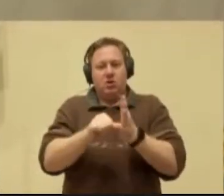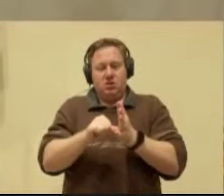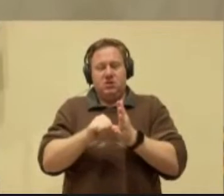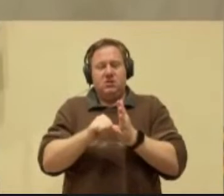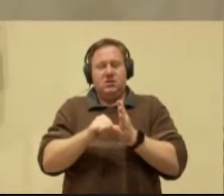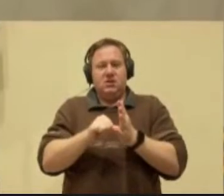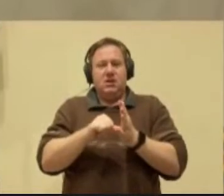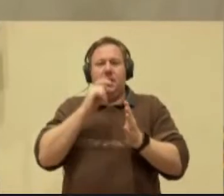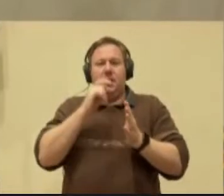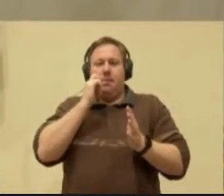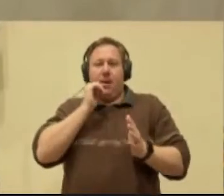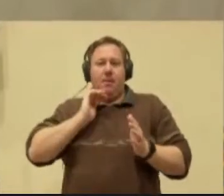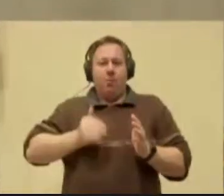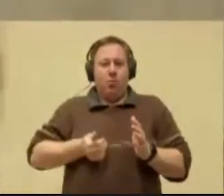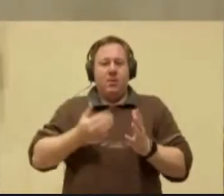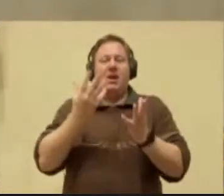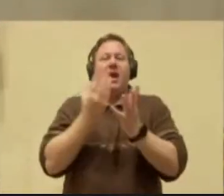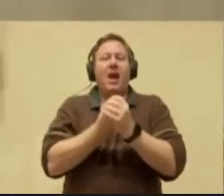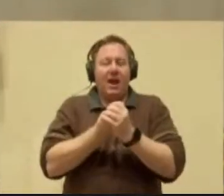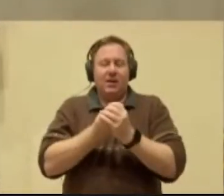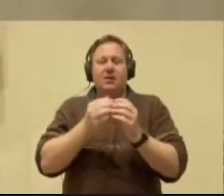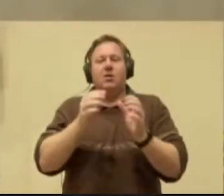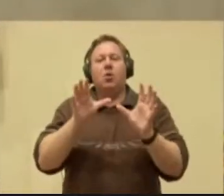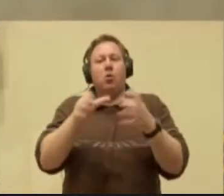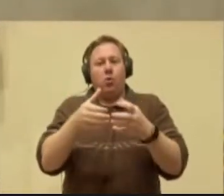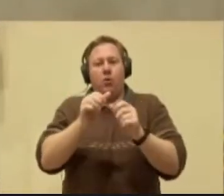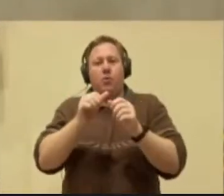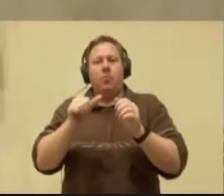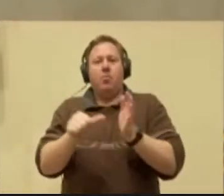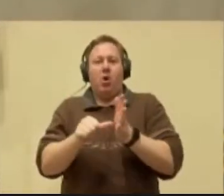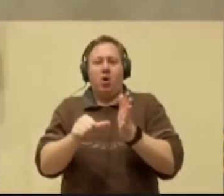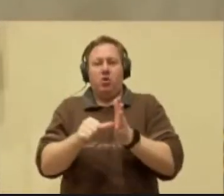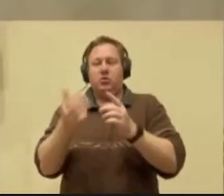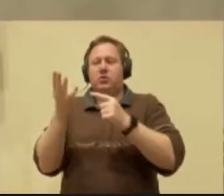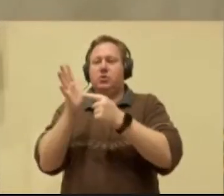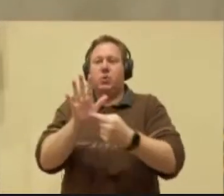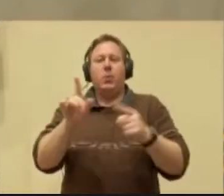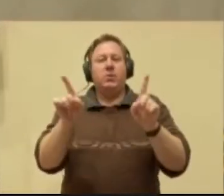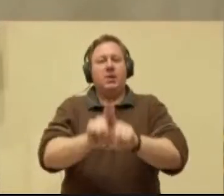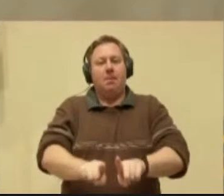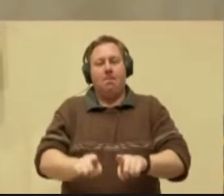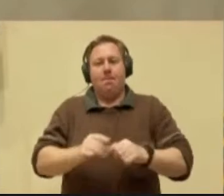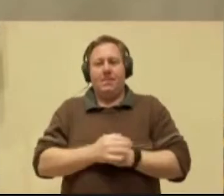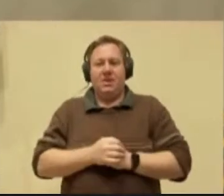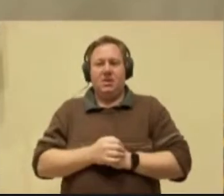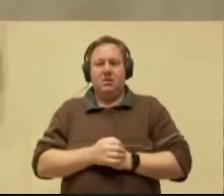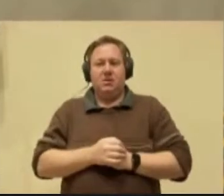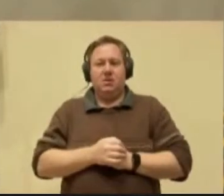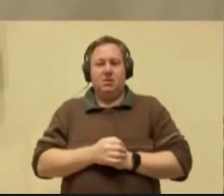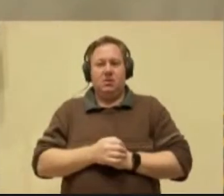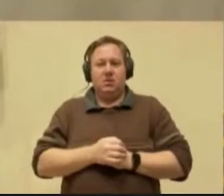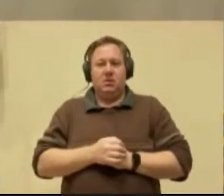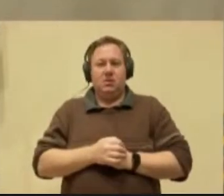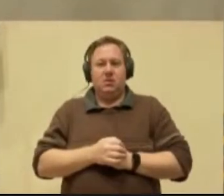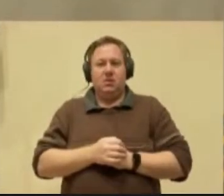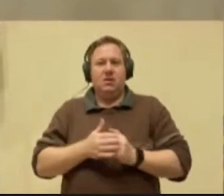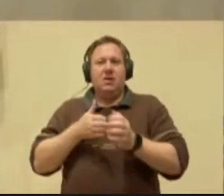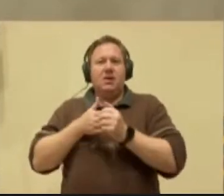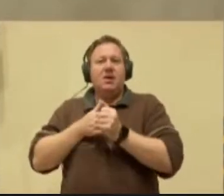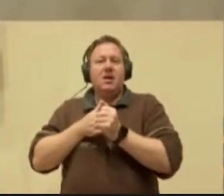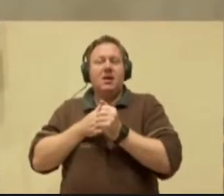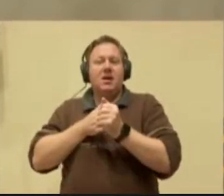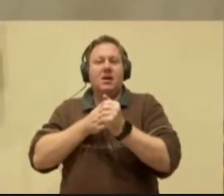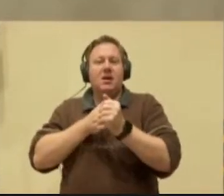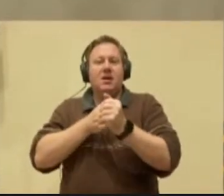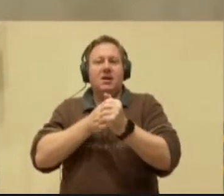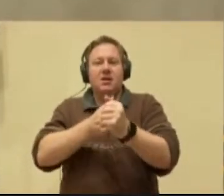and other priority groups this might require guidelines to direct departments on how